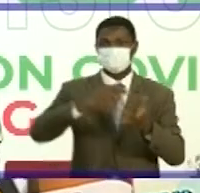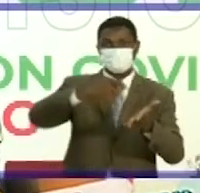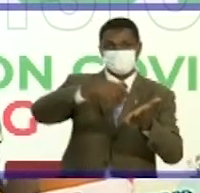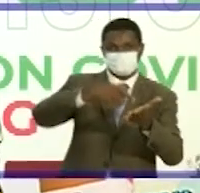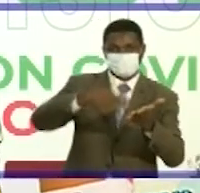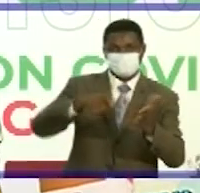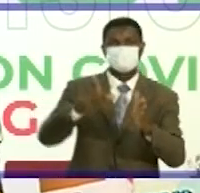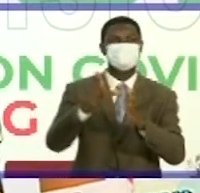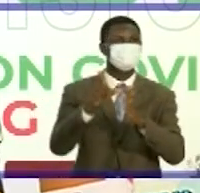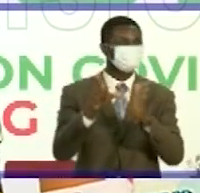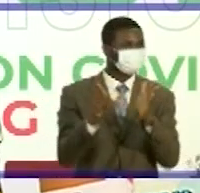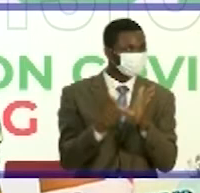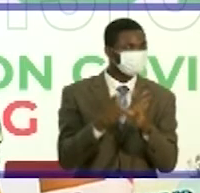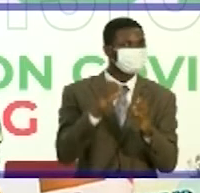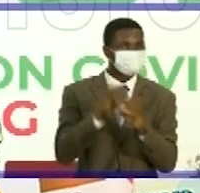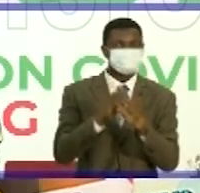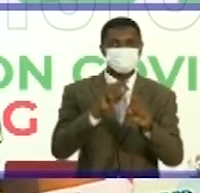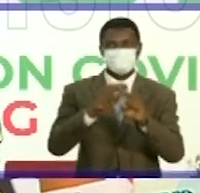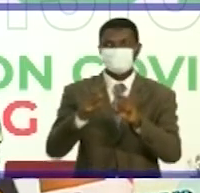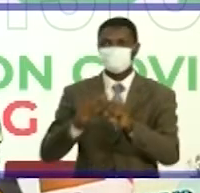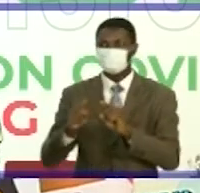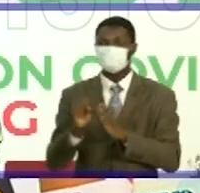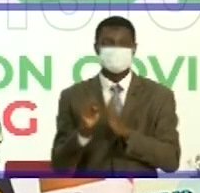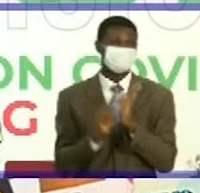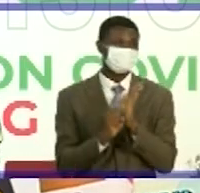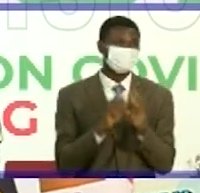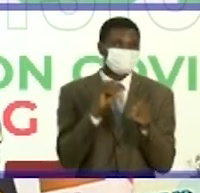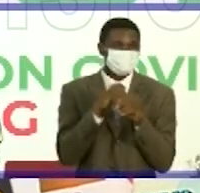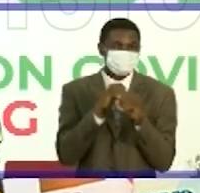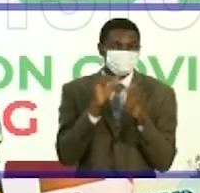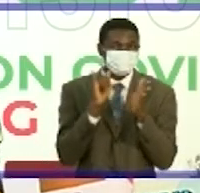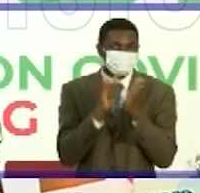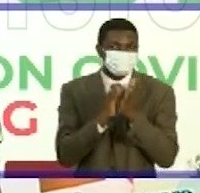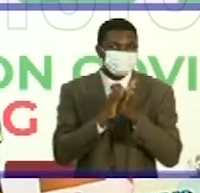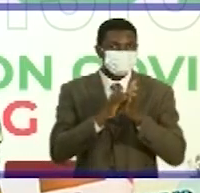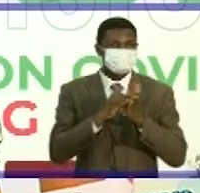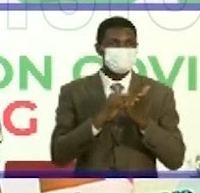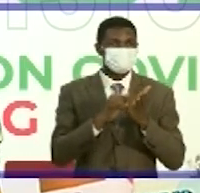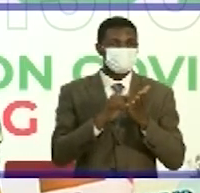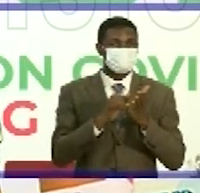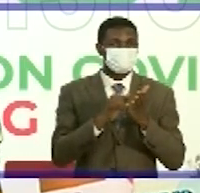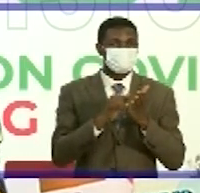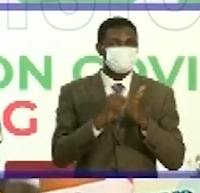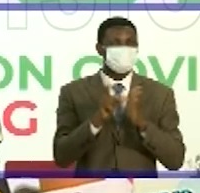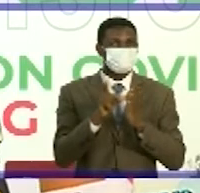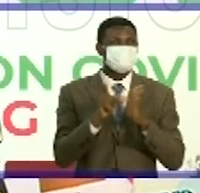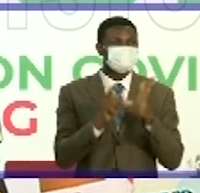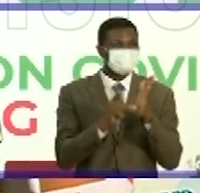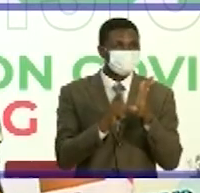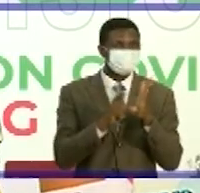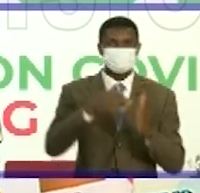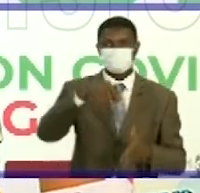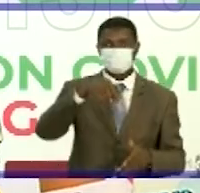their various states. And embedded in those quarantine regulations are the issues